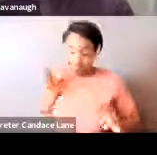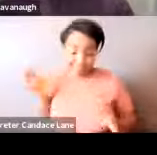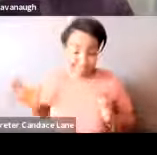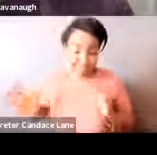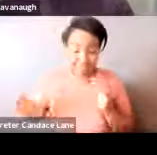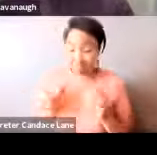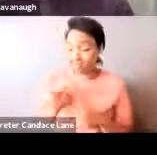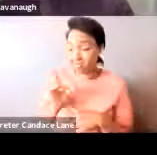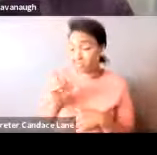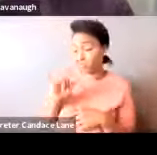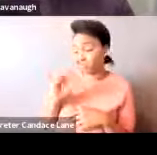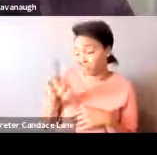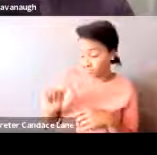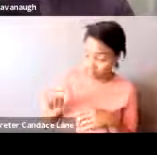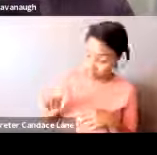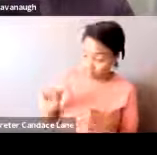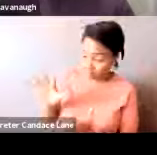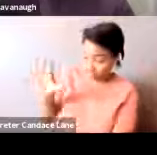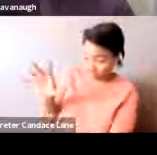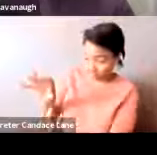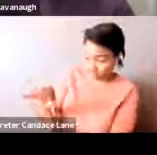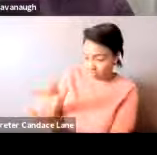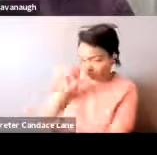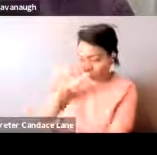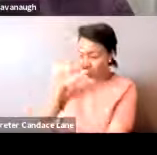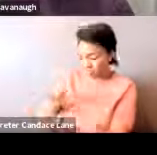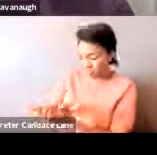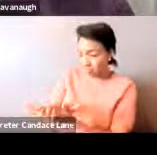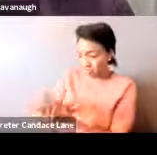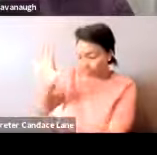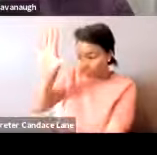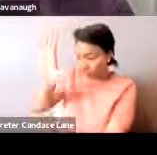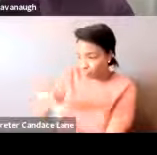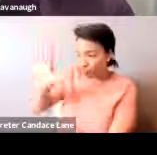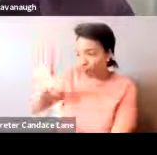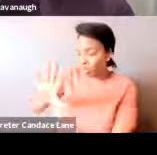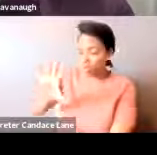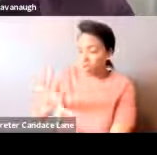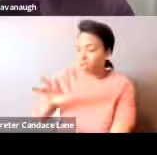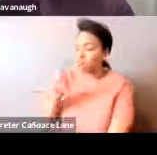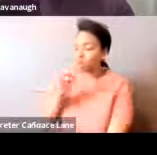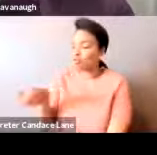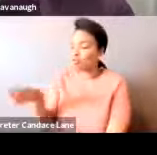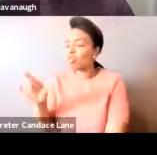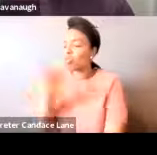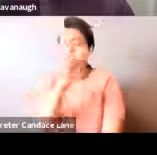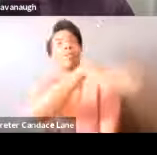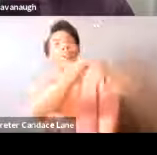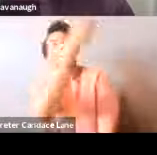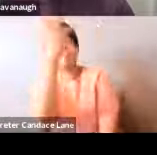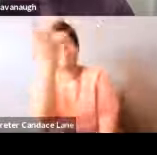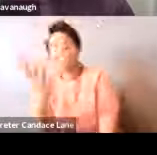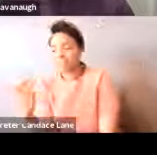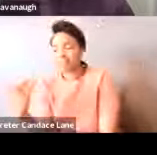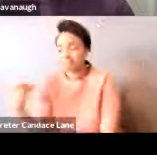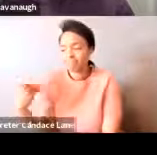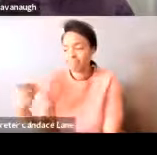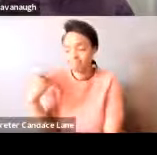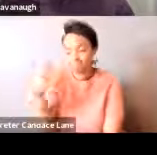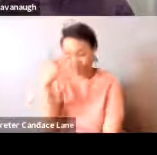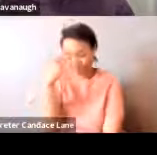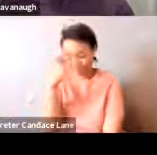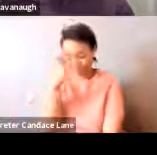diva. And Entezaki, I believe in you. You are the iridescent rainbow reflection, constantly reminding me to believe